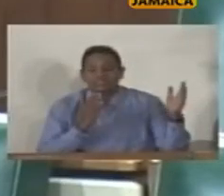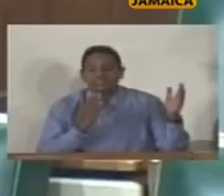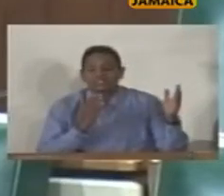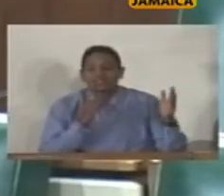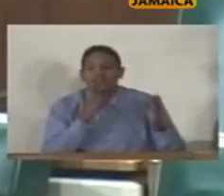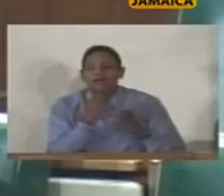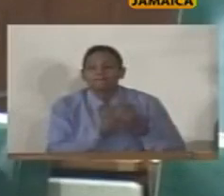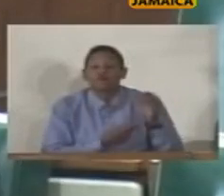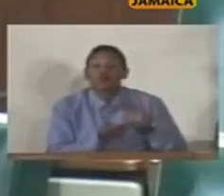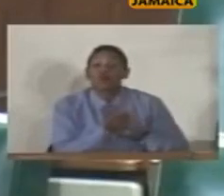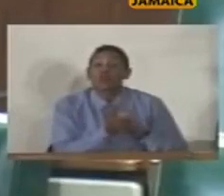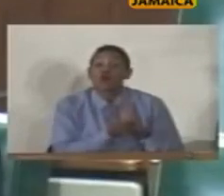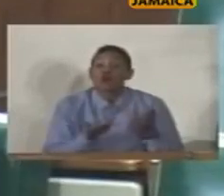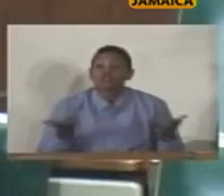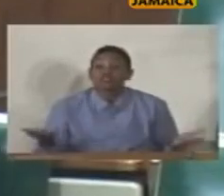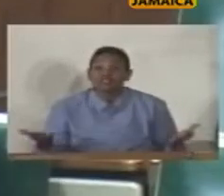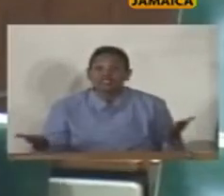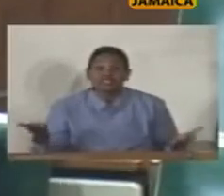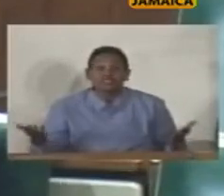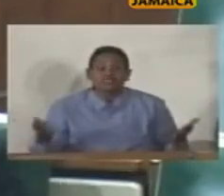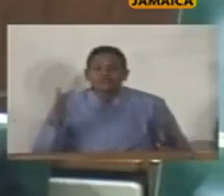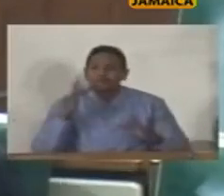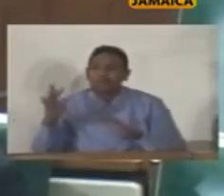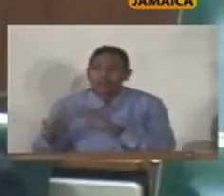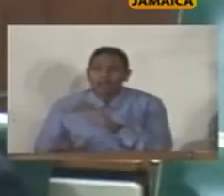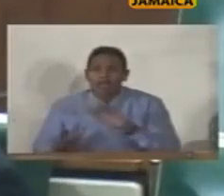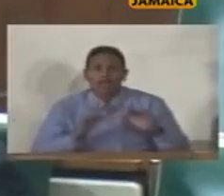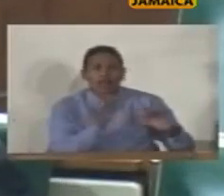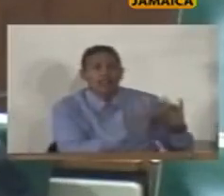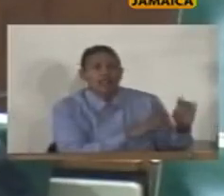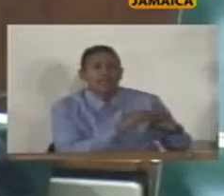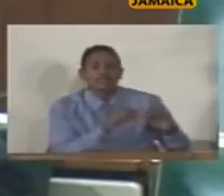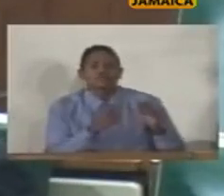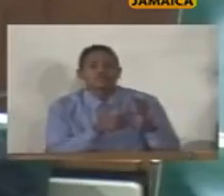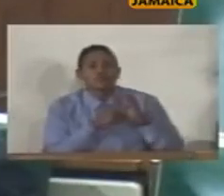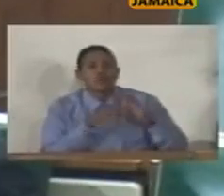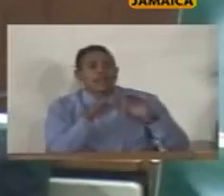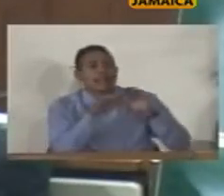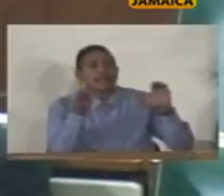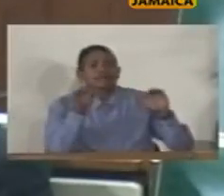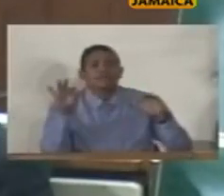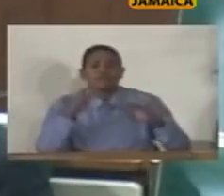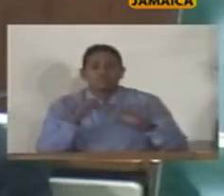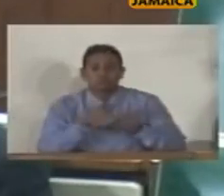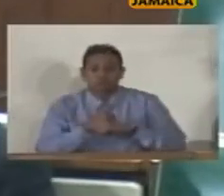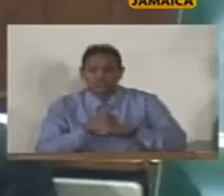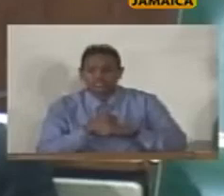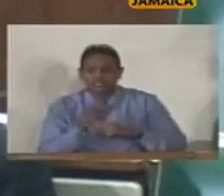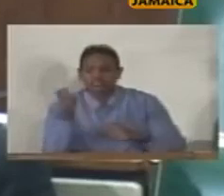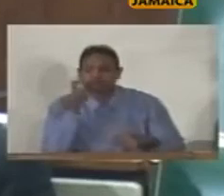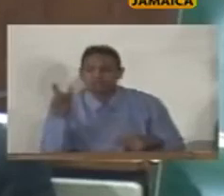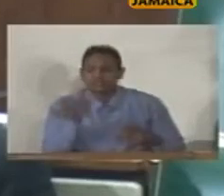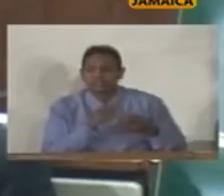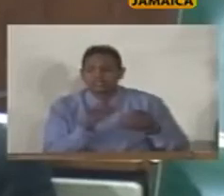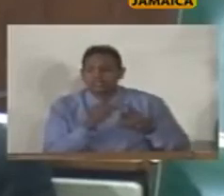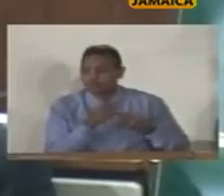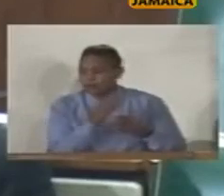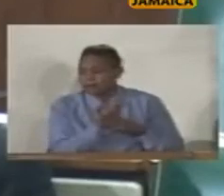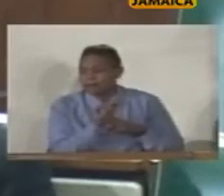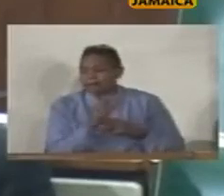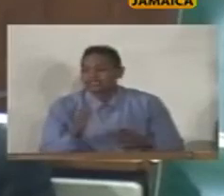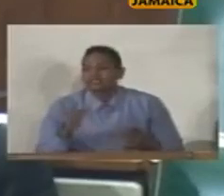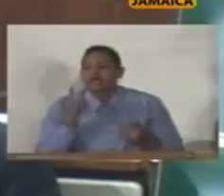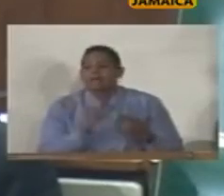both laws were lacking in the requisite level of protection, as mentioned by the Minister,